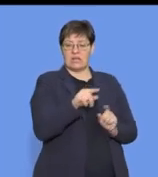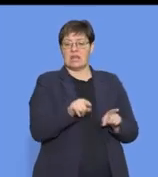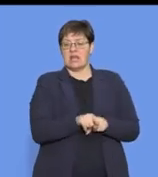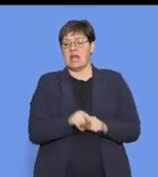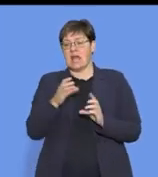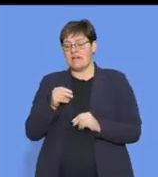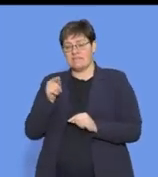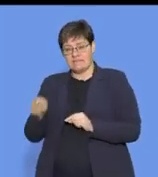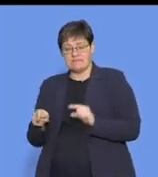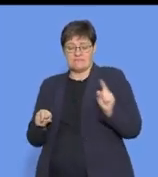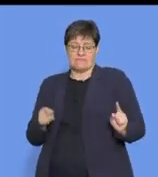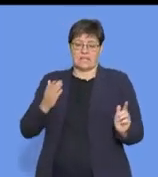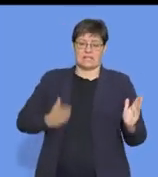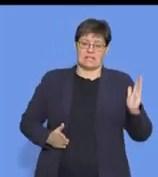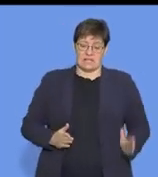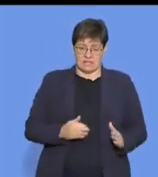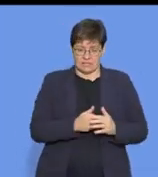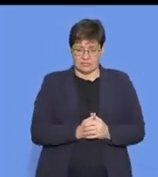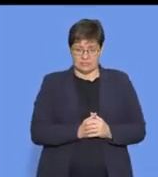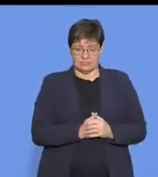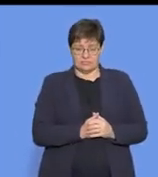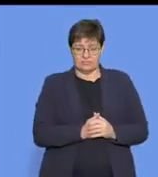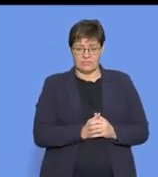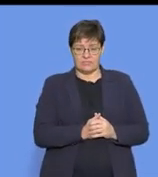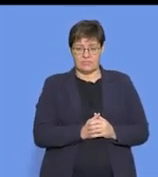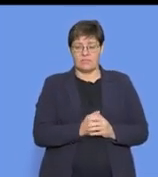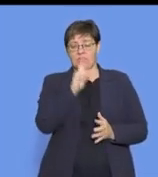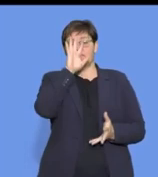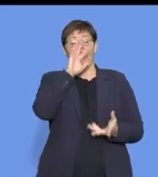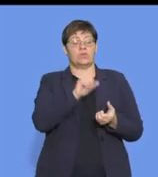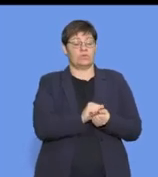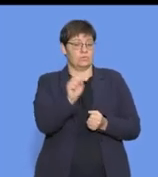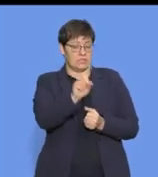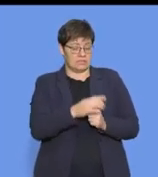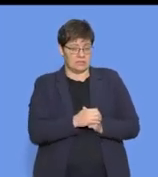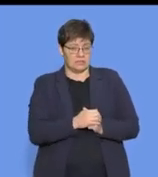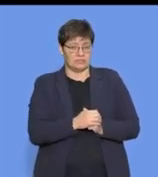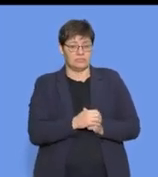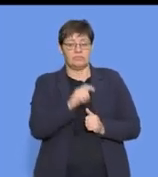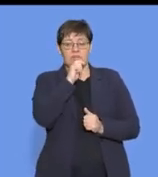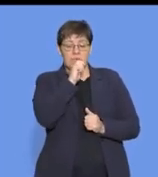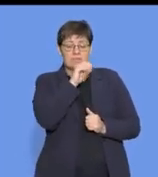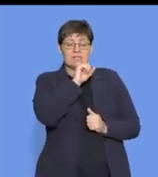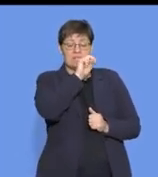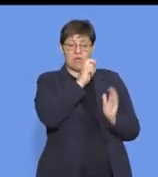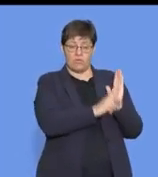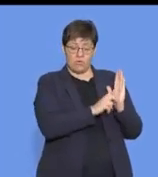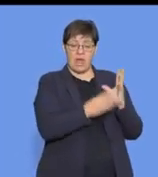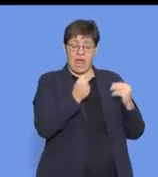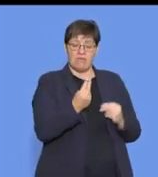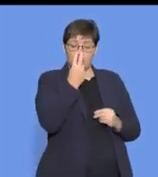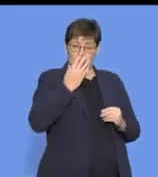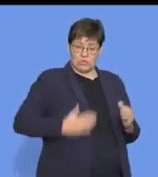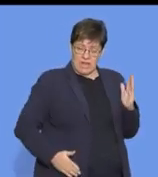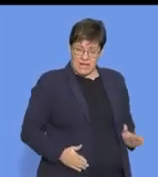this angle, and this side. So let's see what we can conclude. We use the sine rule when we have two